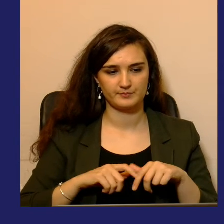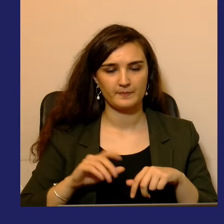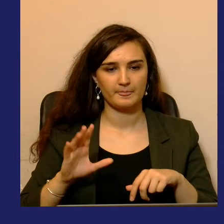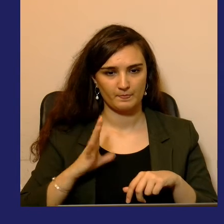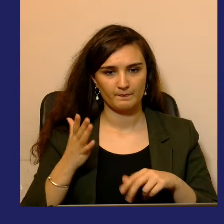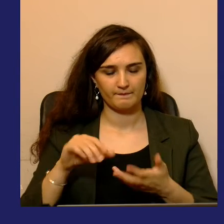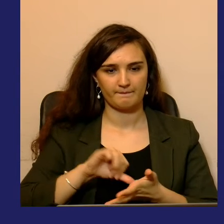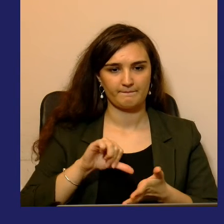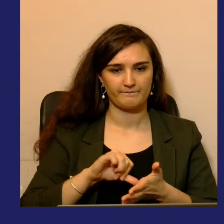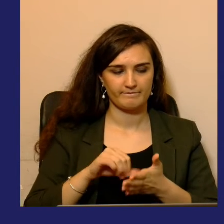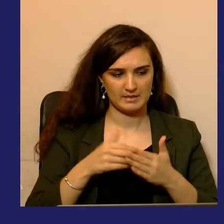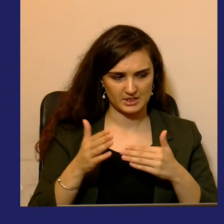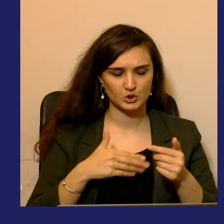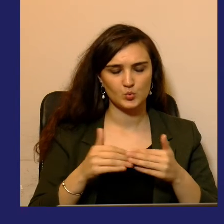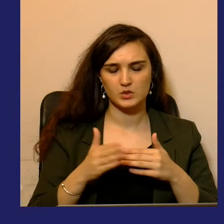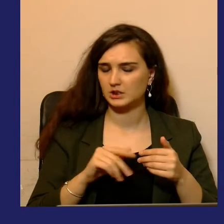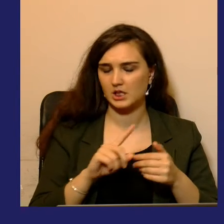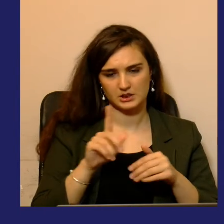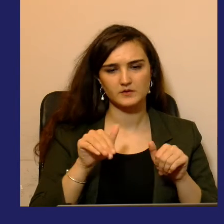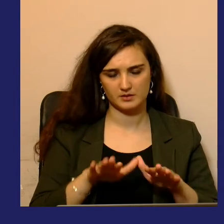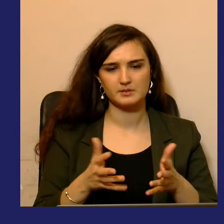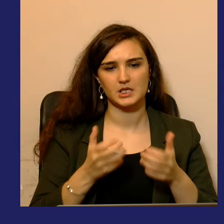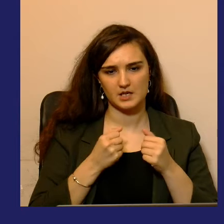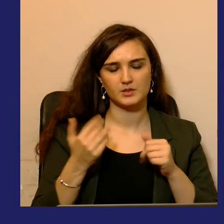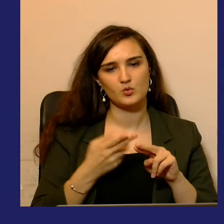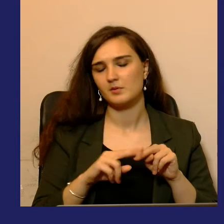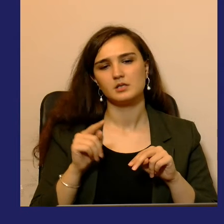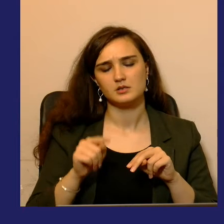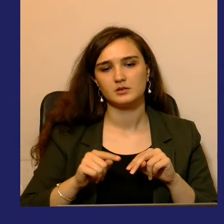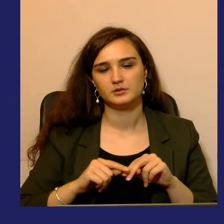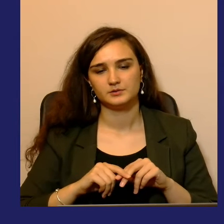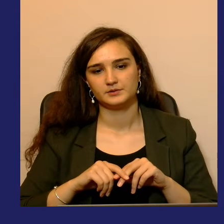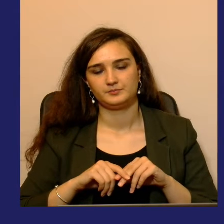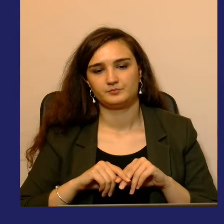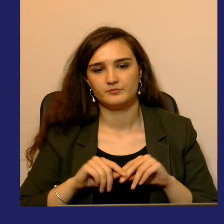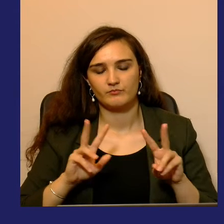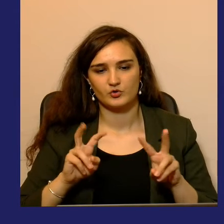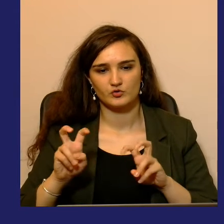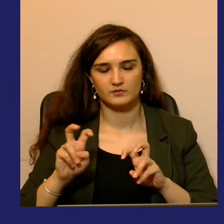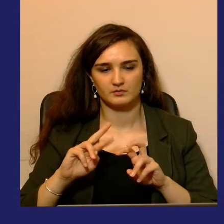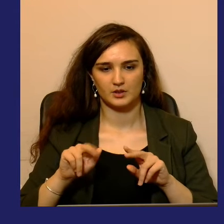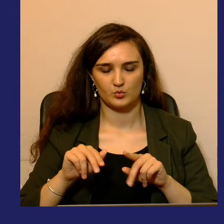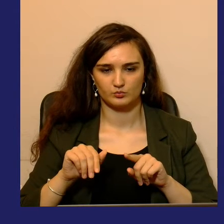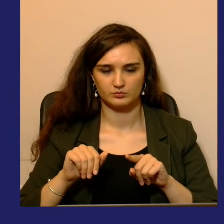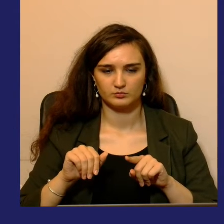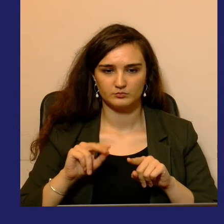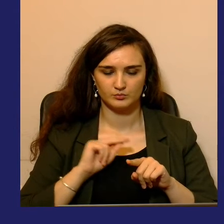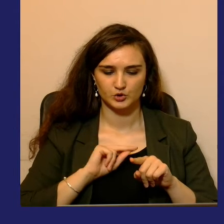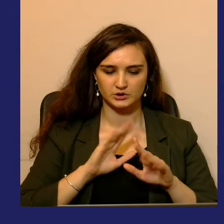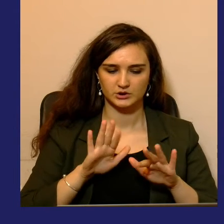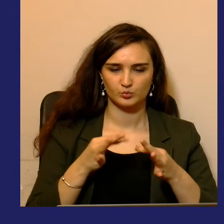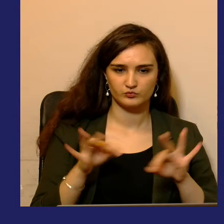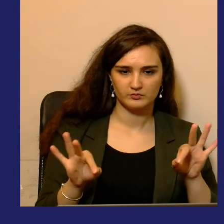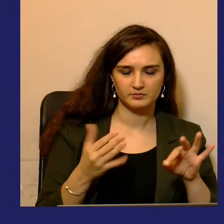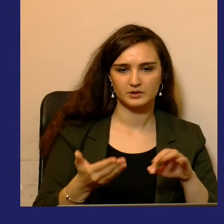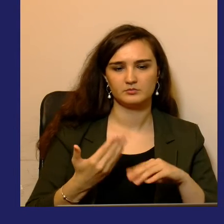our electoral authority — but in practice through hiring and firings and sort of manipulating the amount